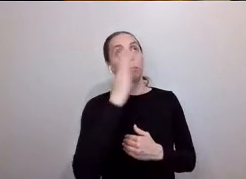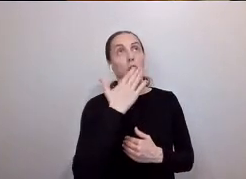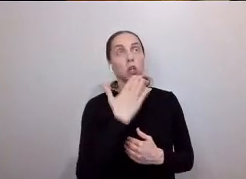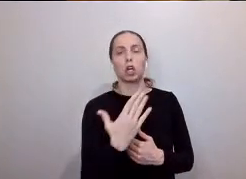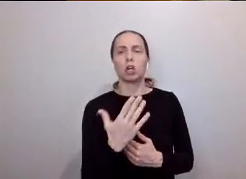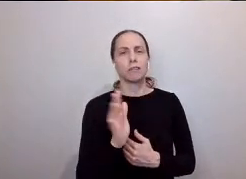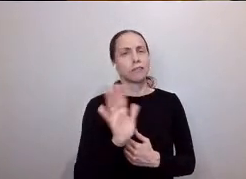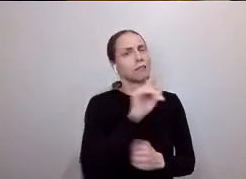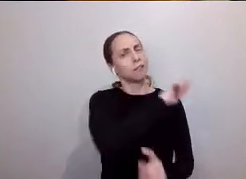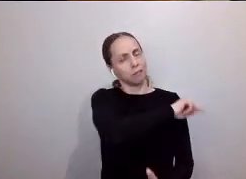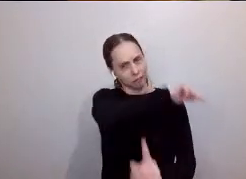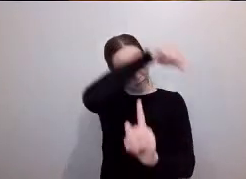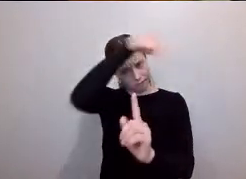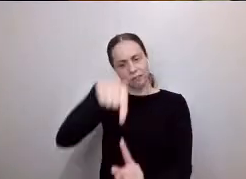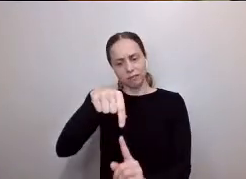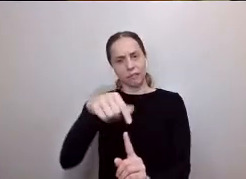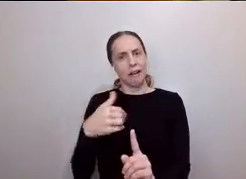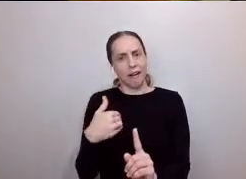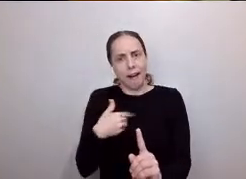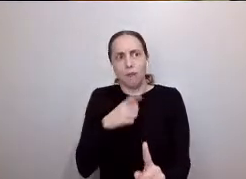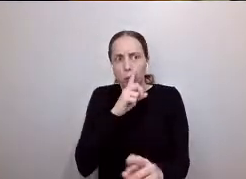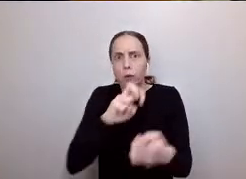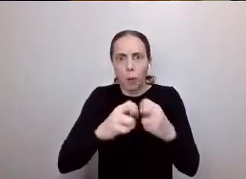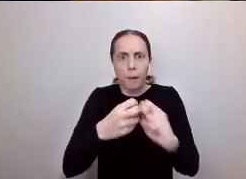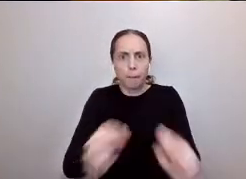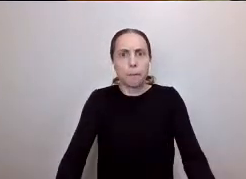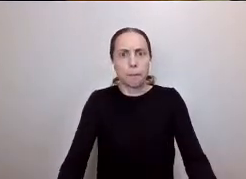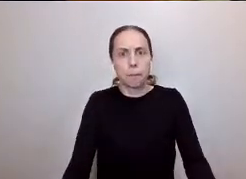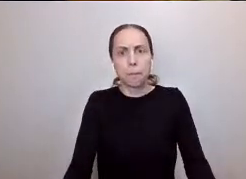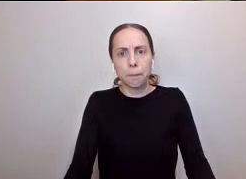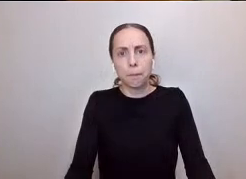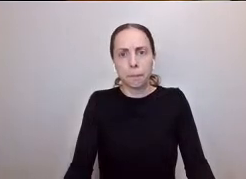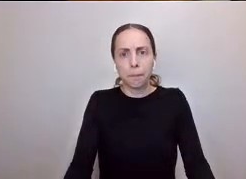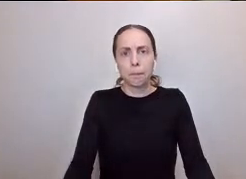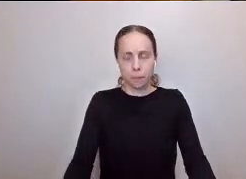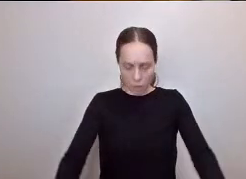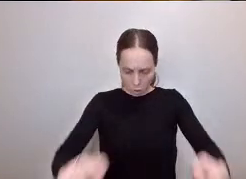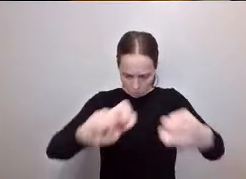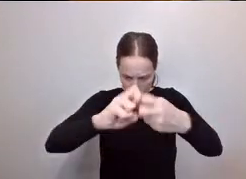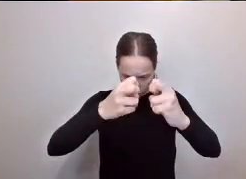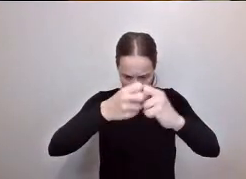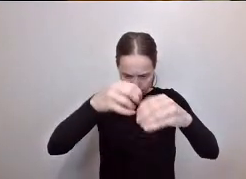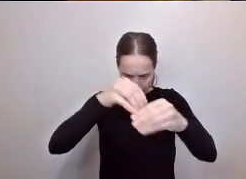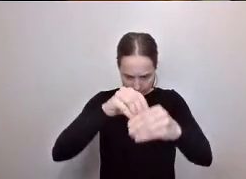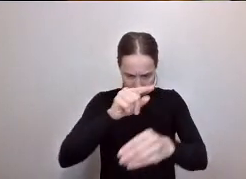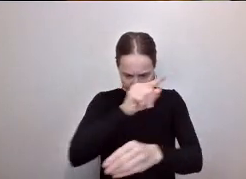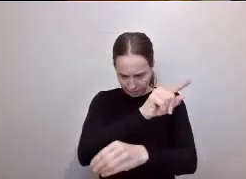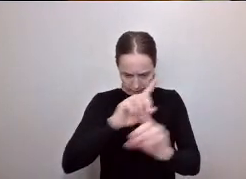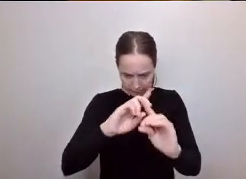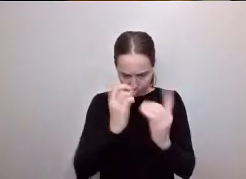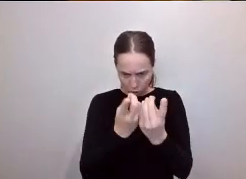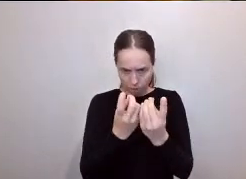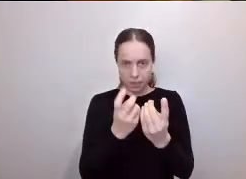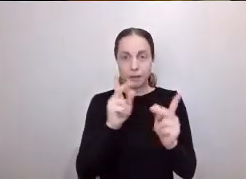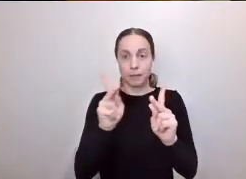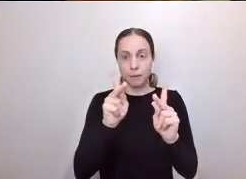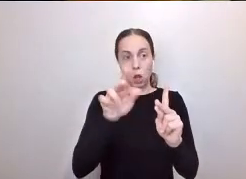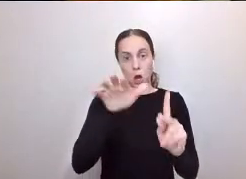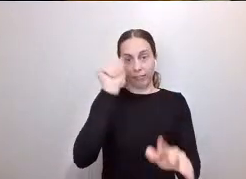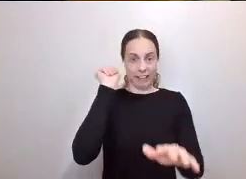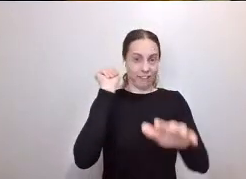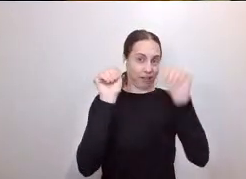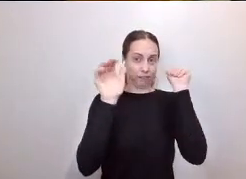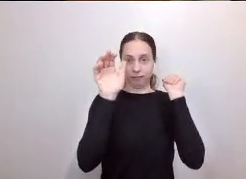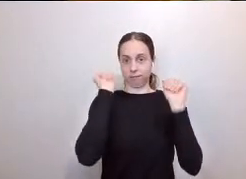a very real problem. There is a problem in this department that people are leaving in droves, going on leave. And we have to